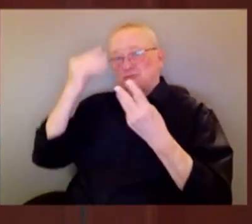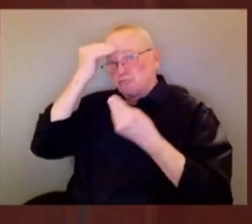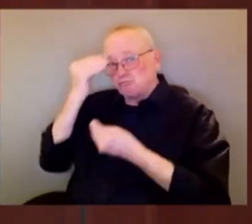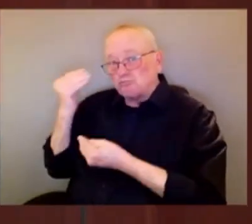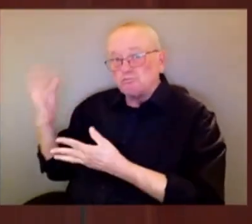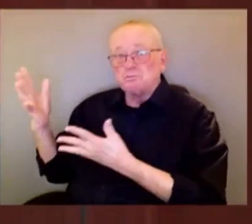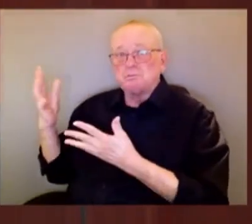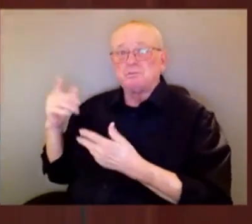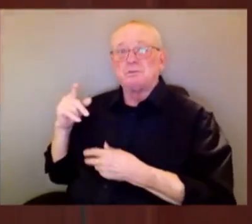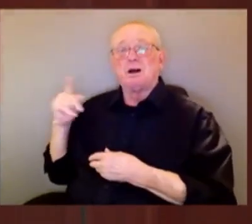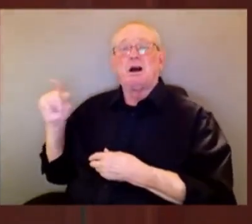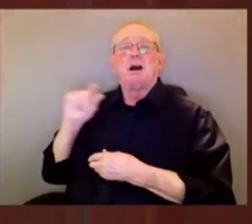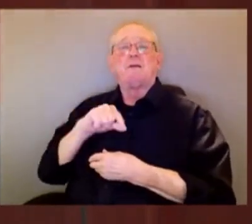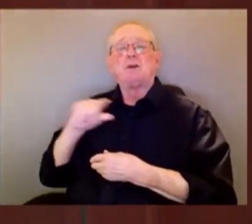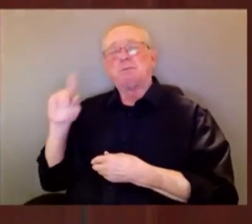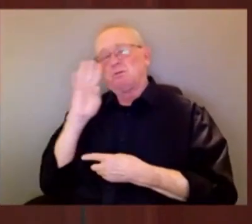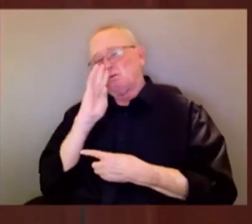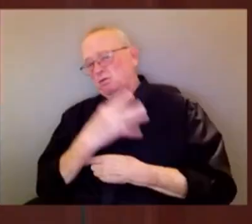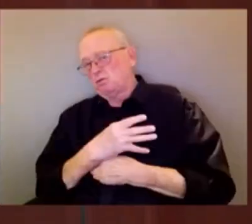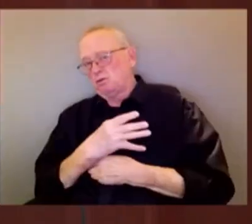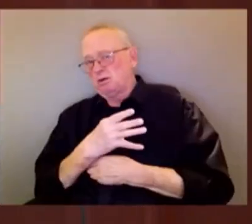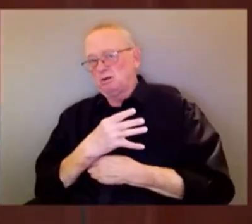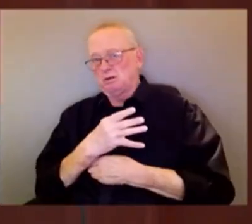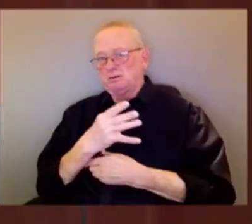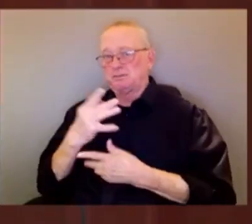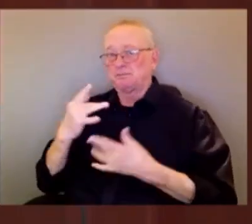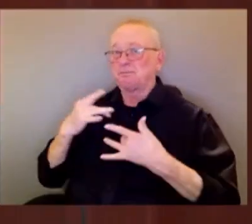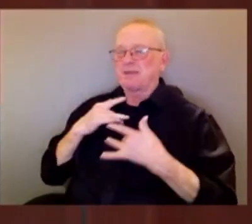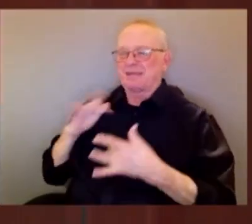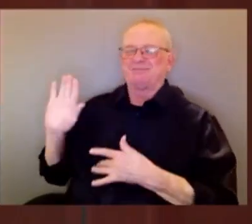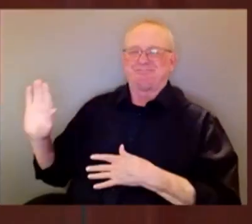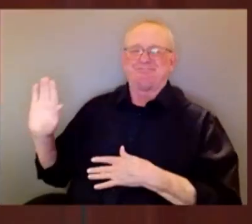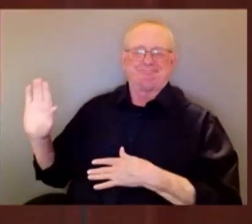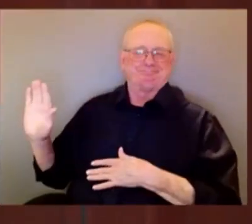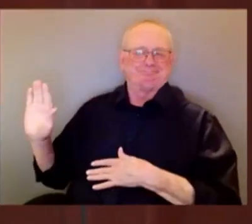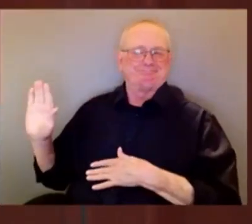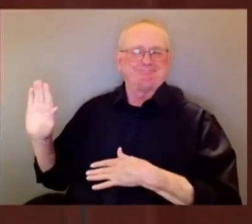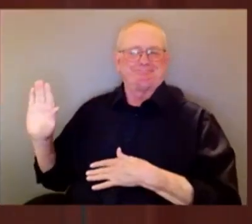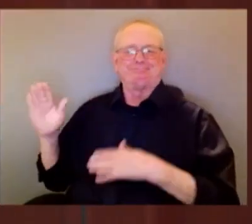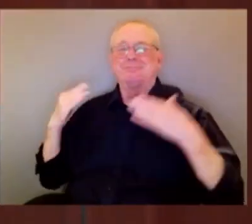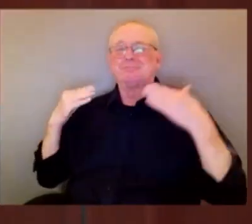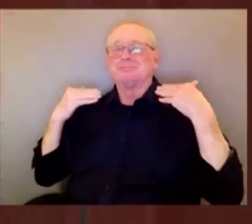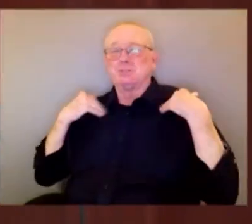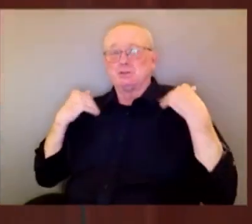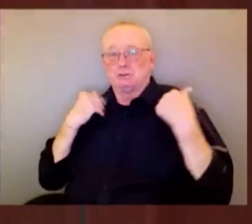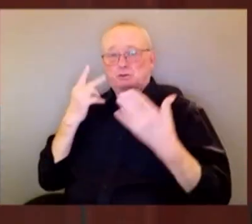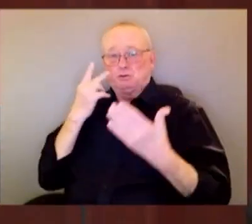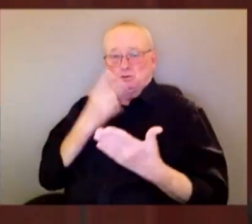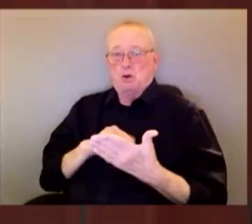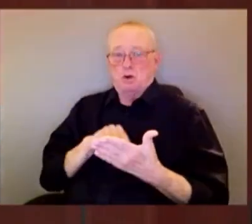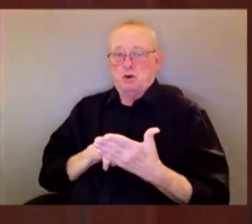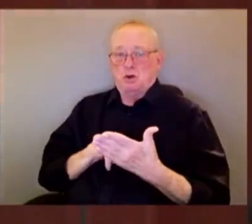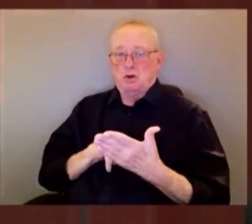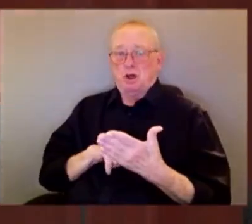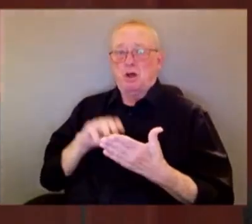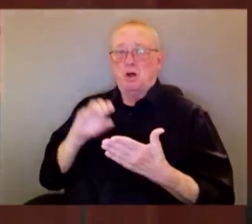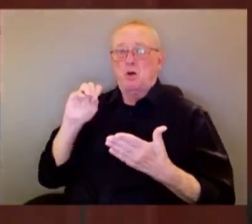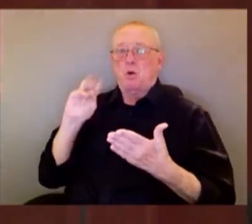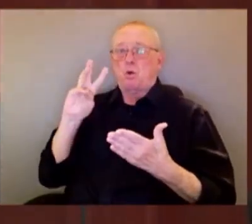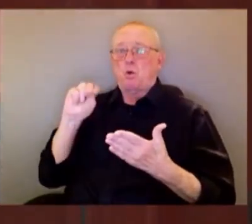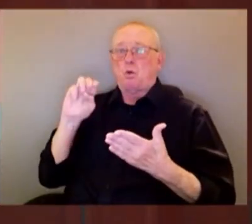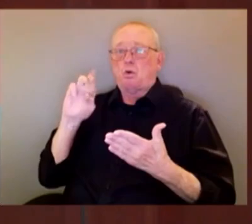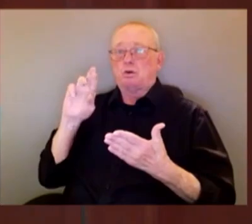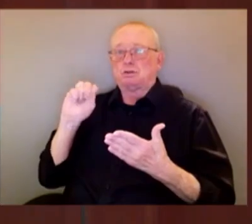with the UCP, and given after the minister was notified, the ownership registry for that company behind those